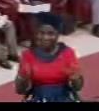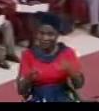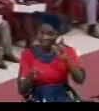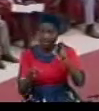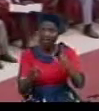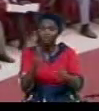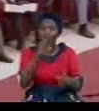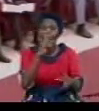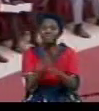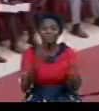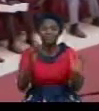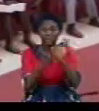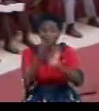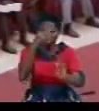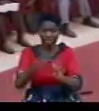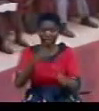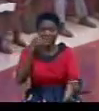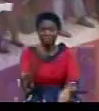name